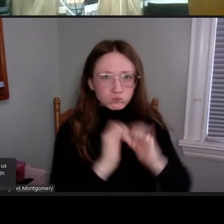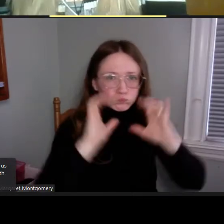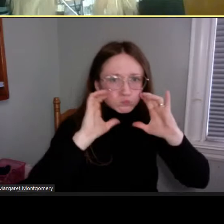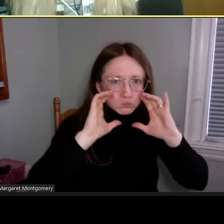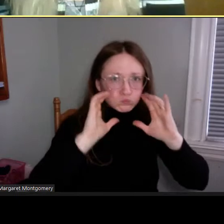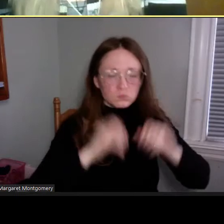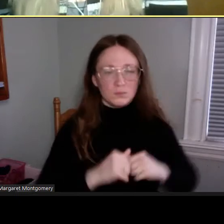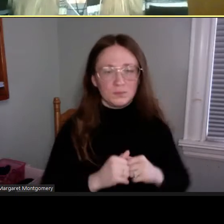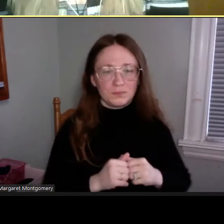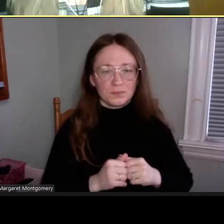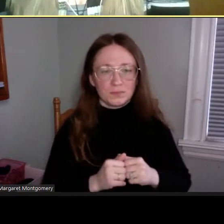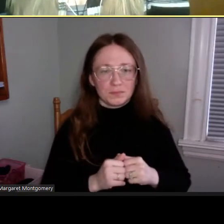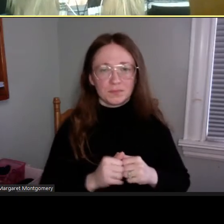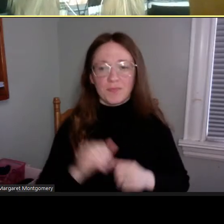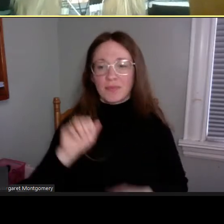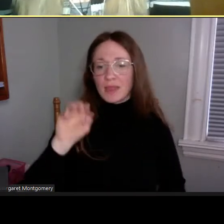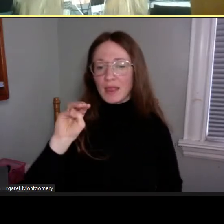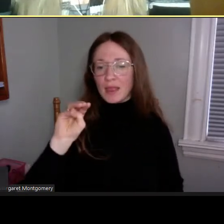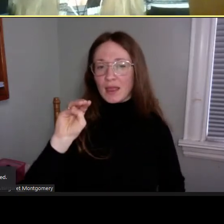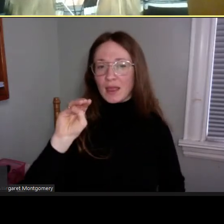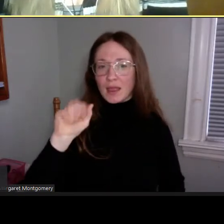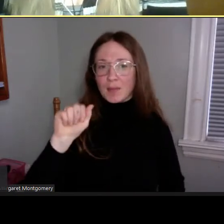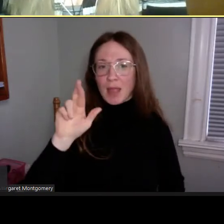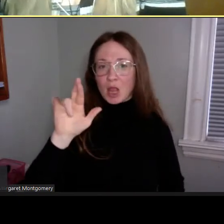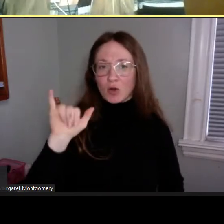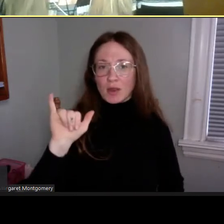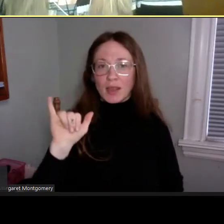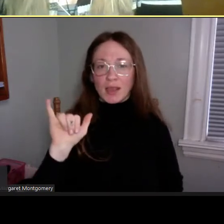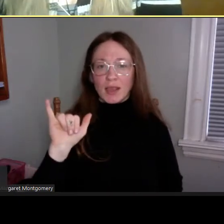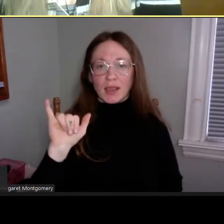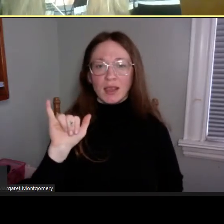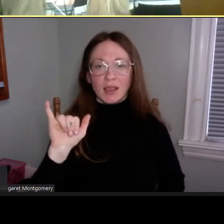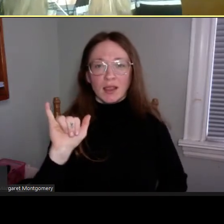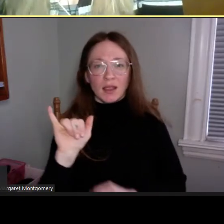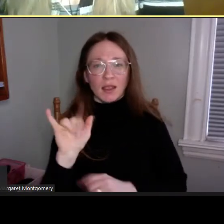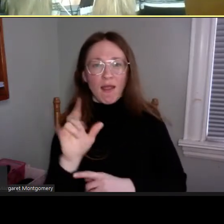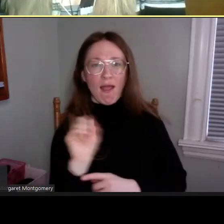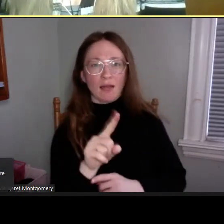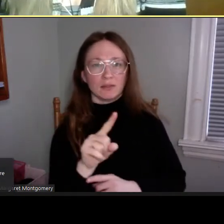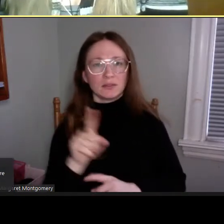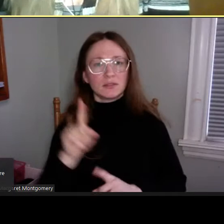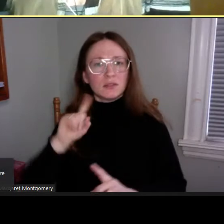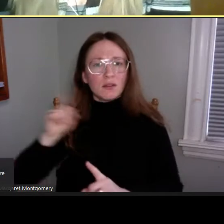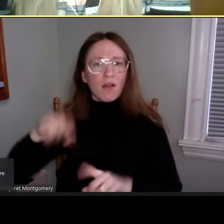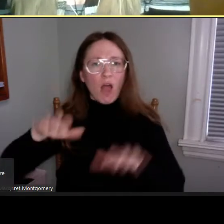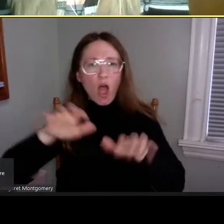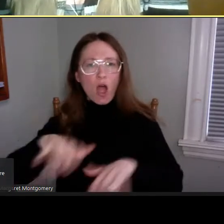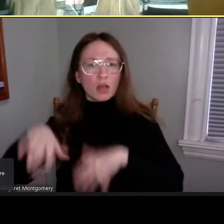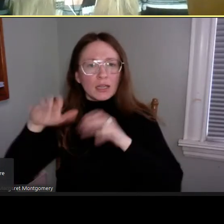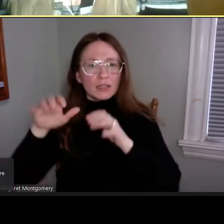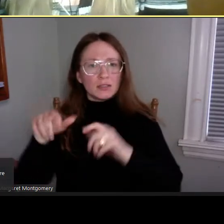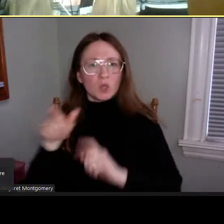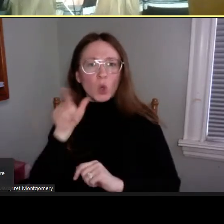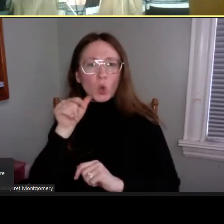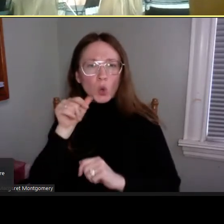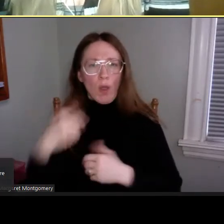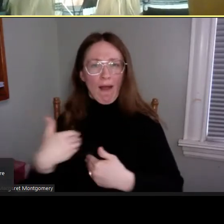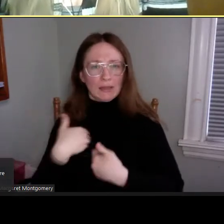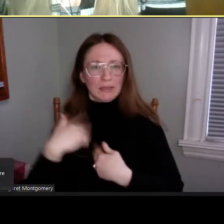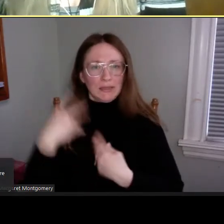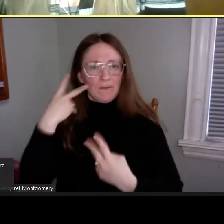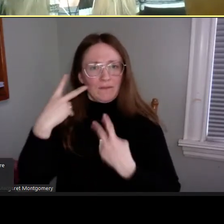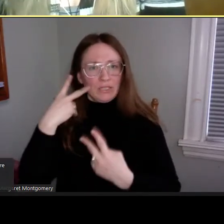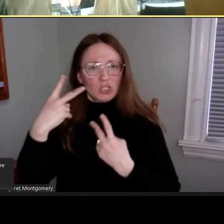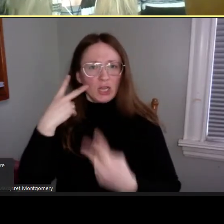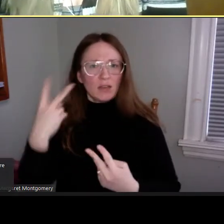This question is more for viewers that are tuning in that do not have vision loss. Is there any advice you have or facts you'd like the